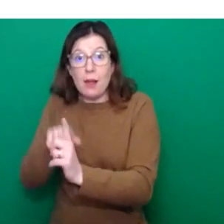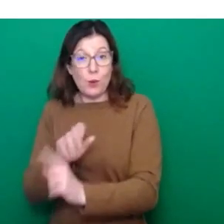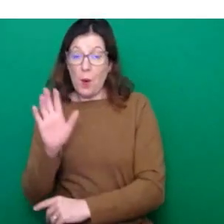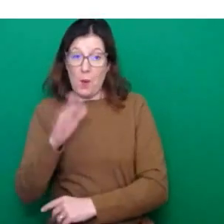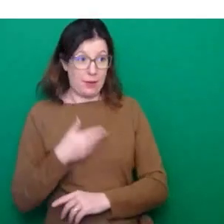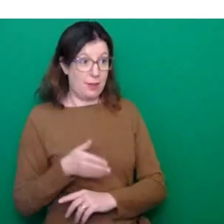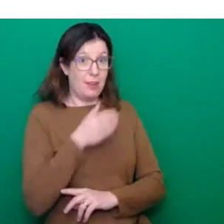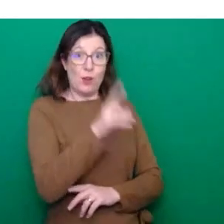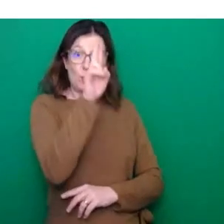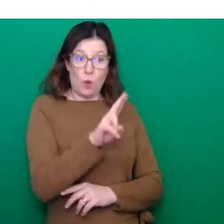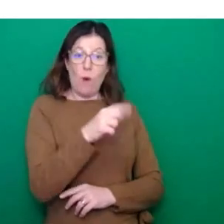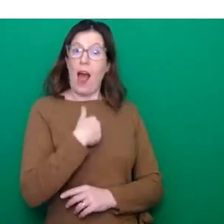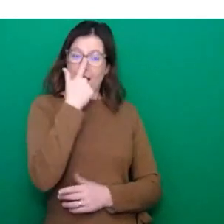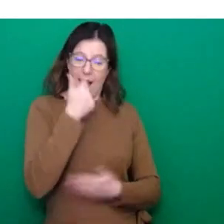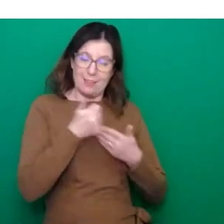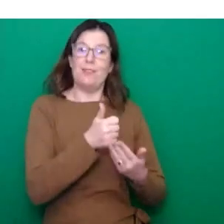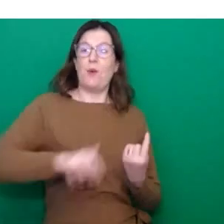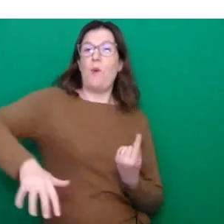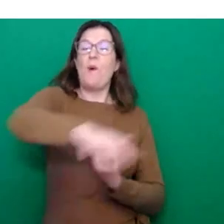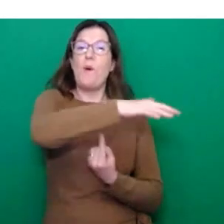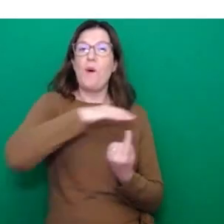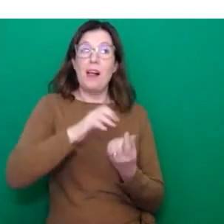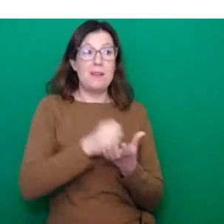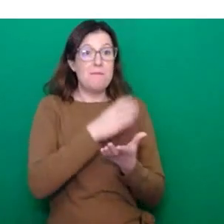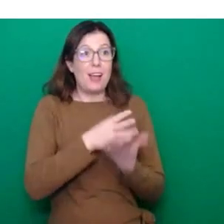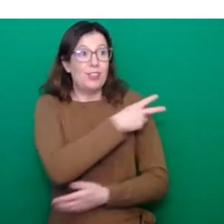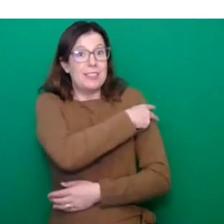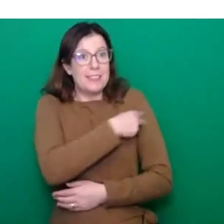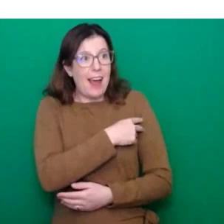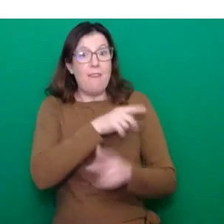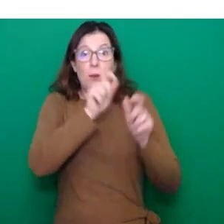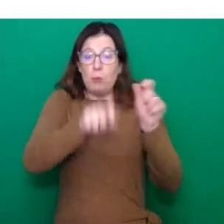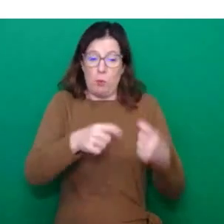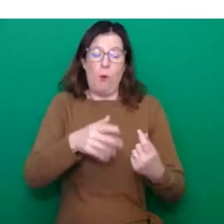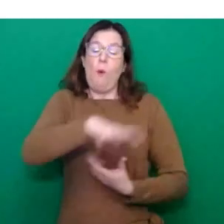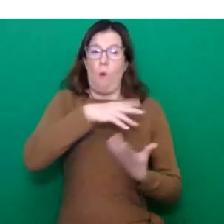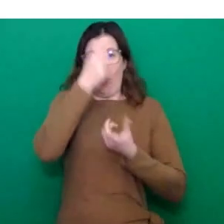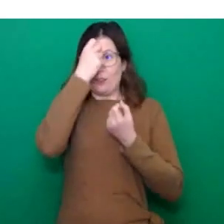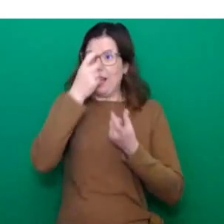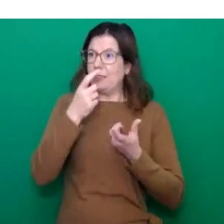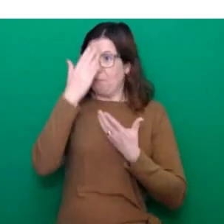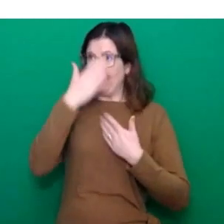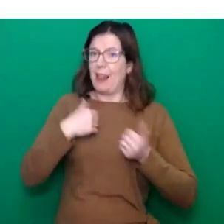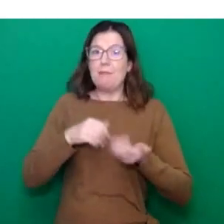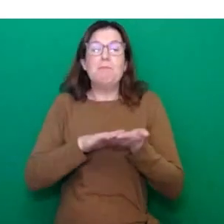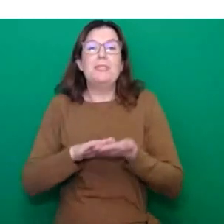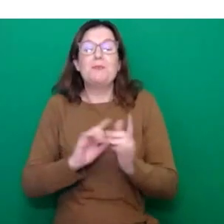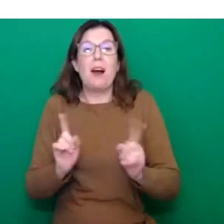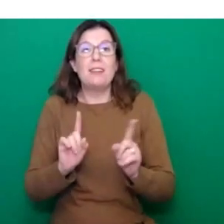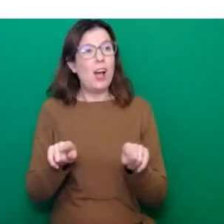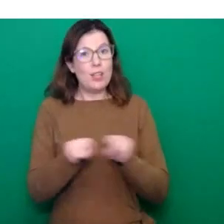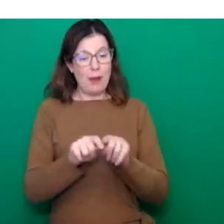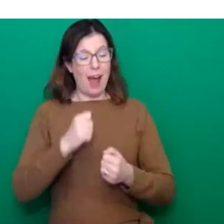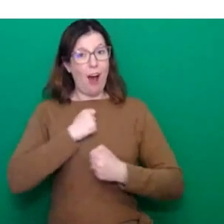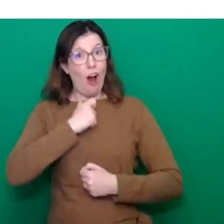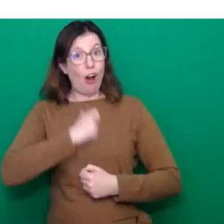about doing it as a whole school approach so that everyone understands what mental health is, and again raising that awareness of who we are, and if they need